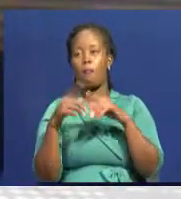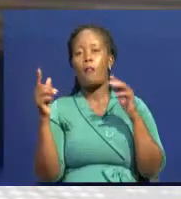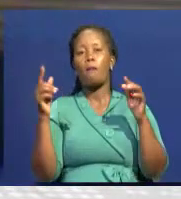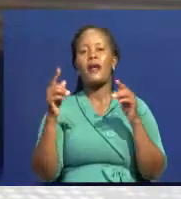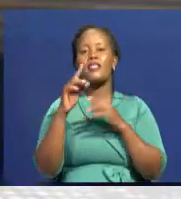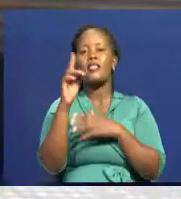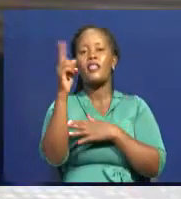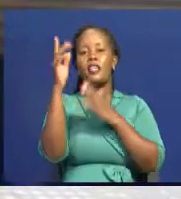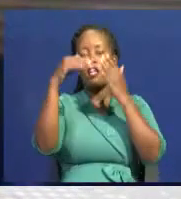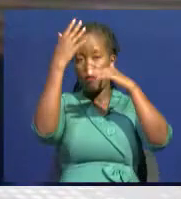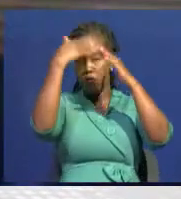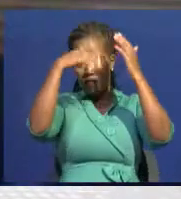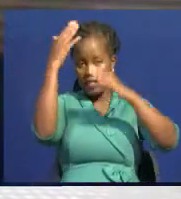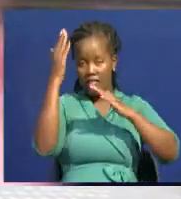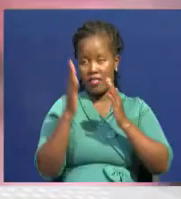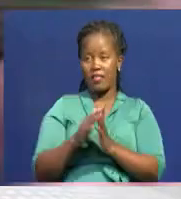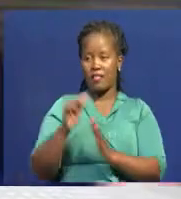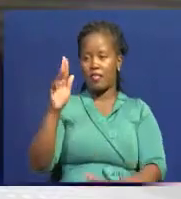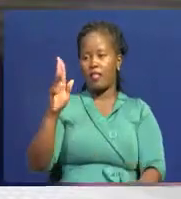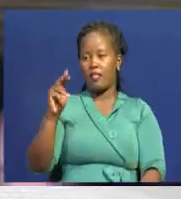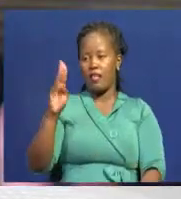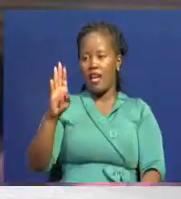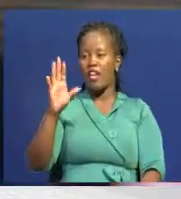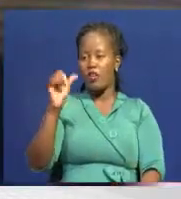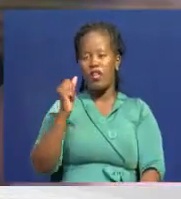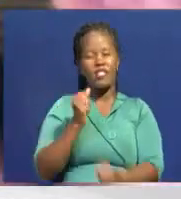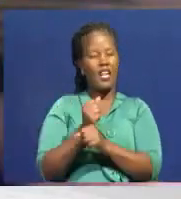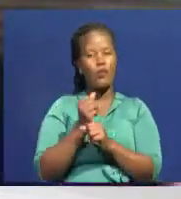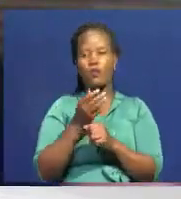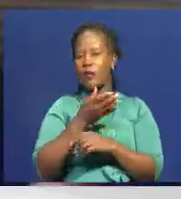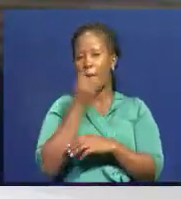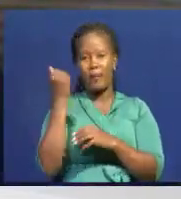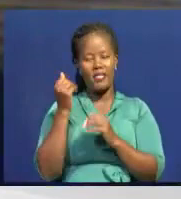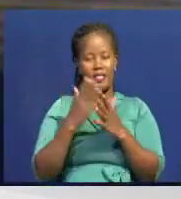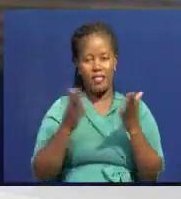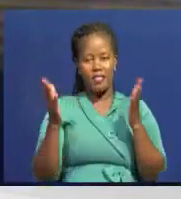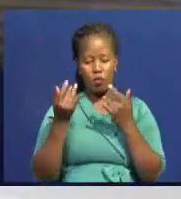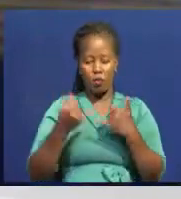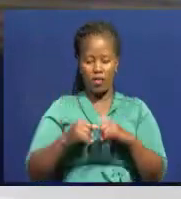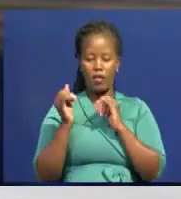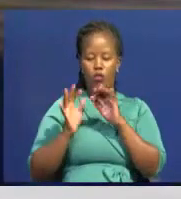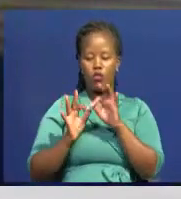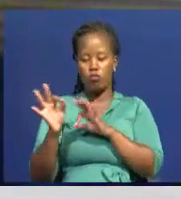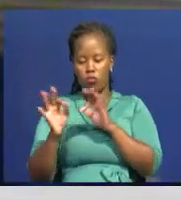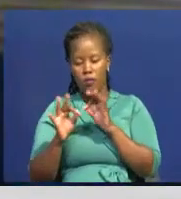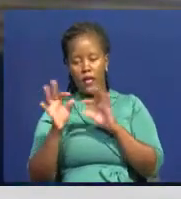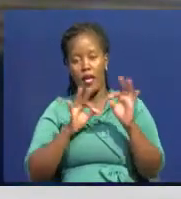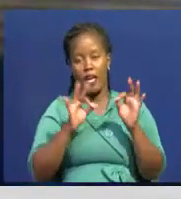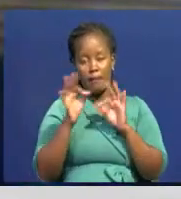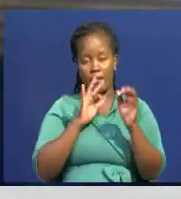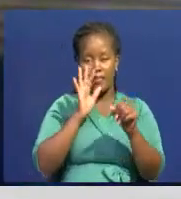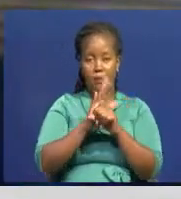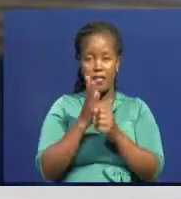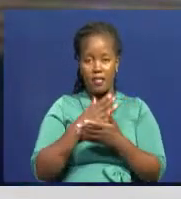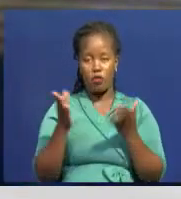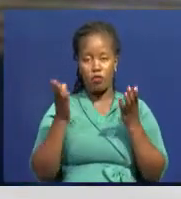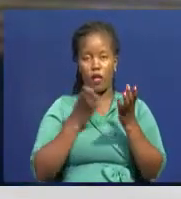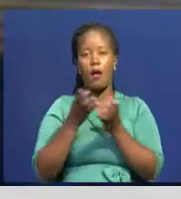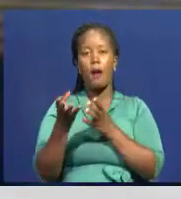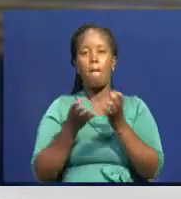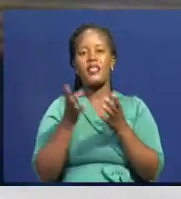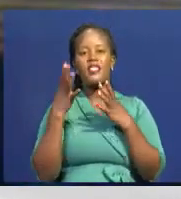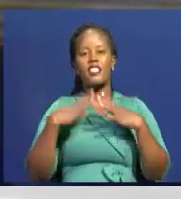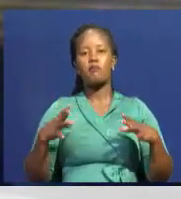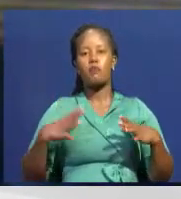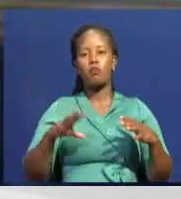of Nairobi is a wonderful thing to start explaining some of these things to the business community in